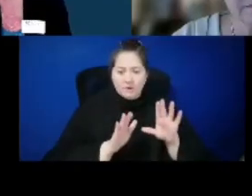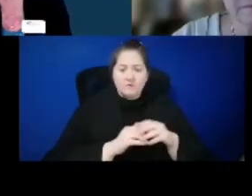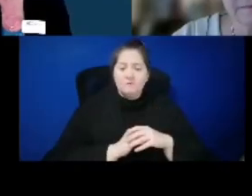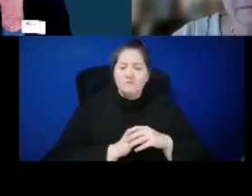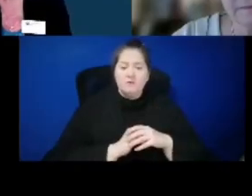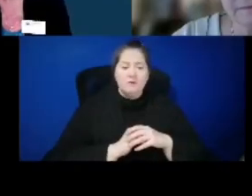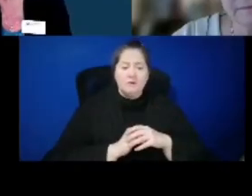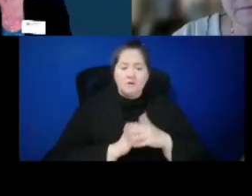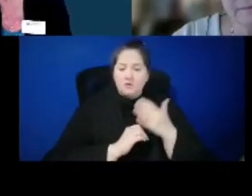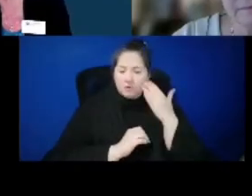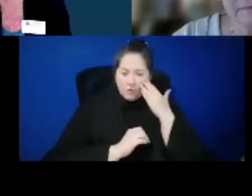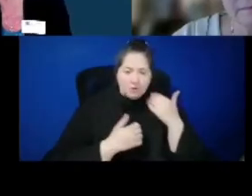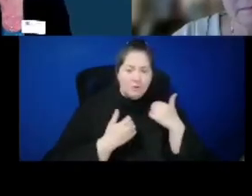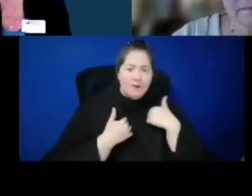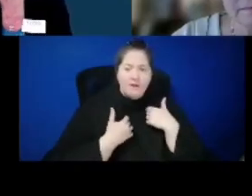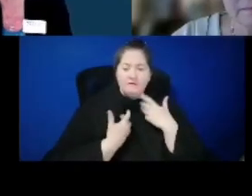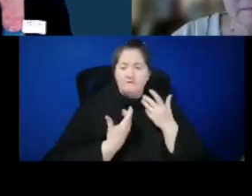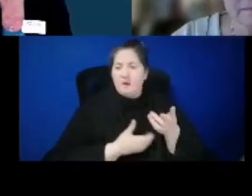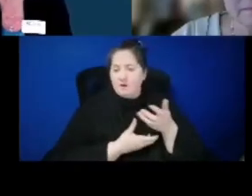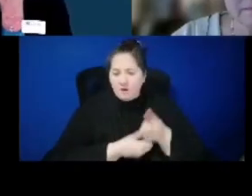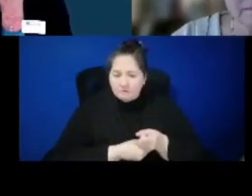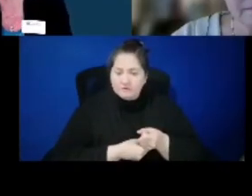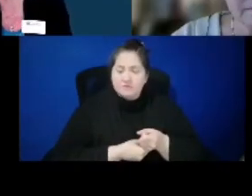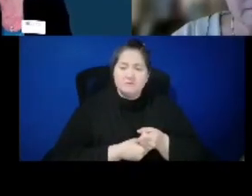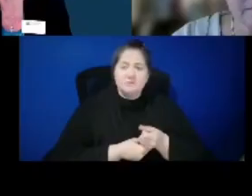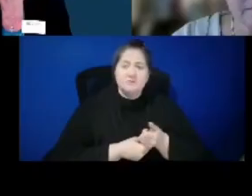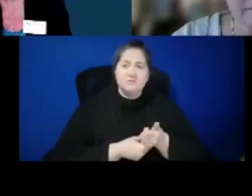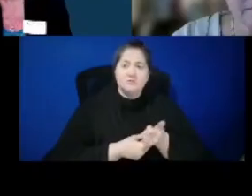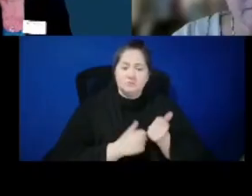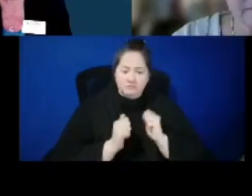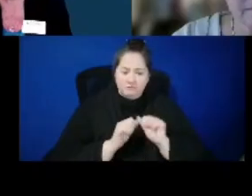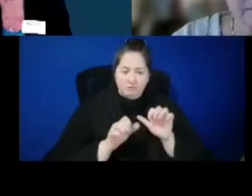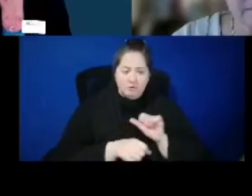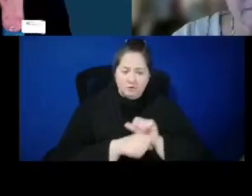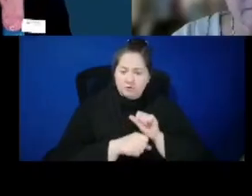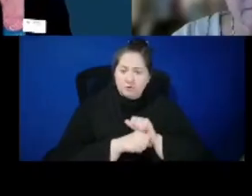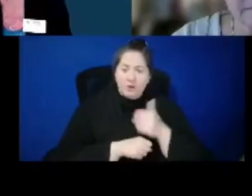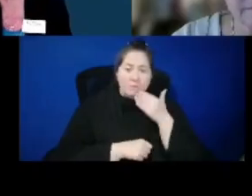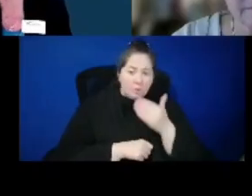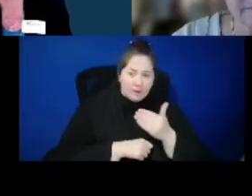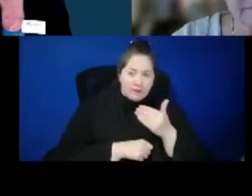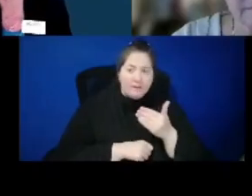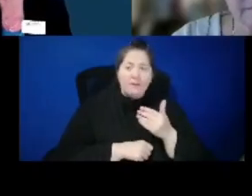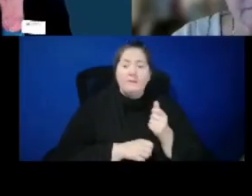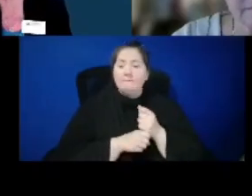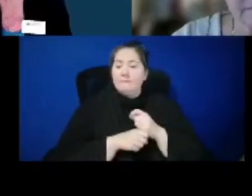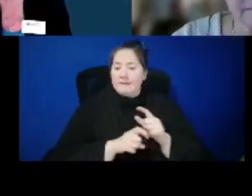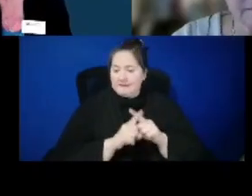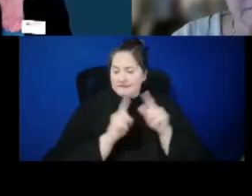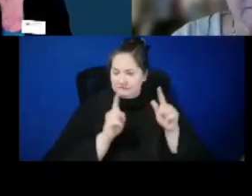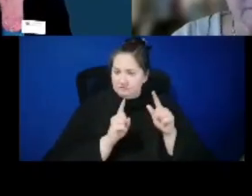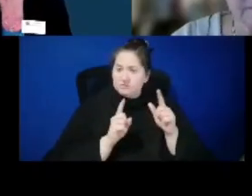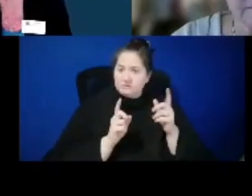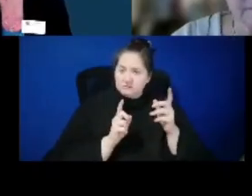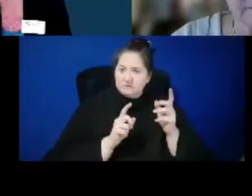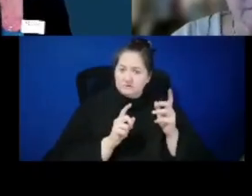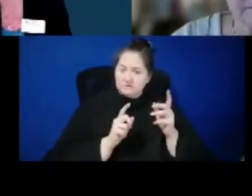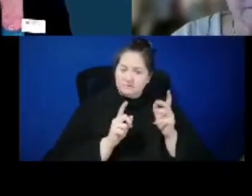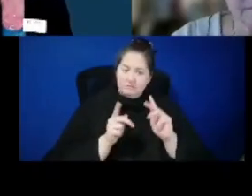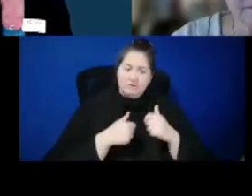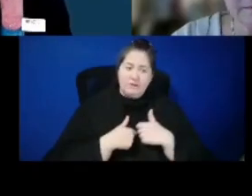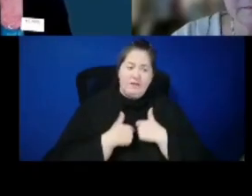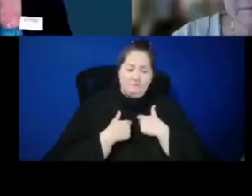just knowing that you have that confidence to perform your job well and make a difference in the lives of the people you're providing support